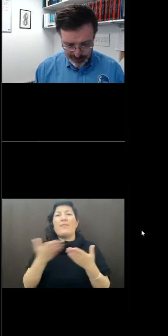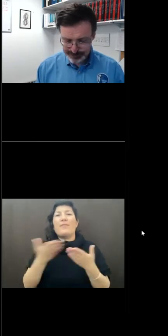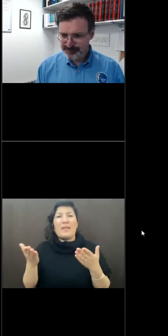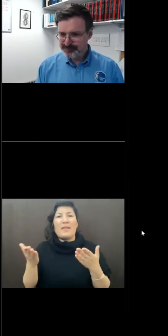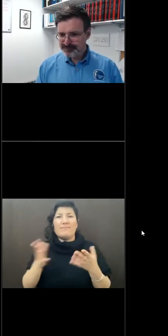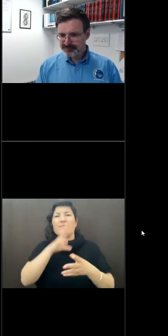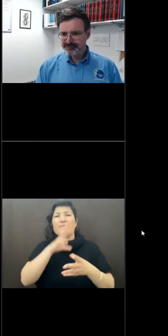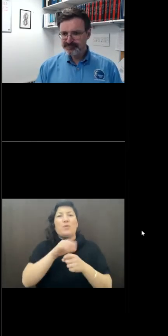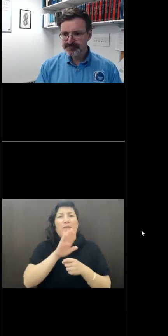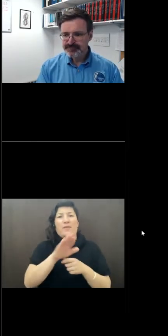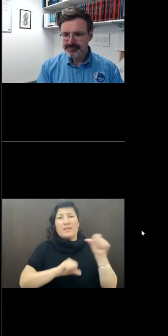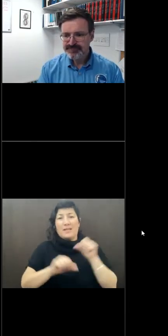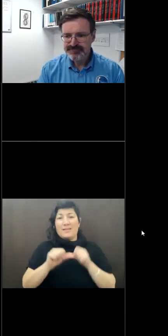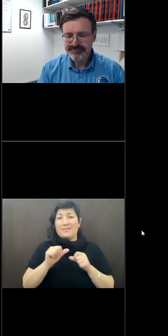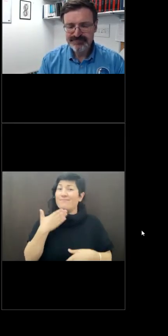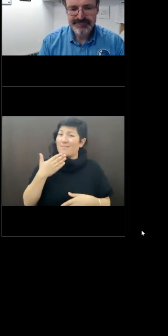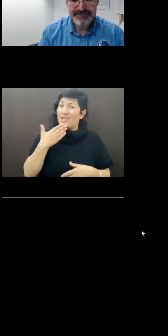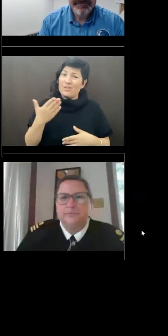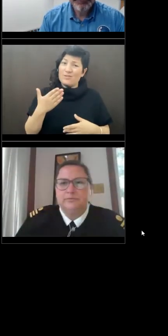back to you.